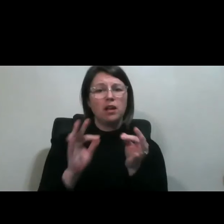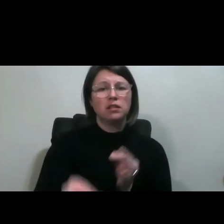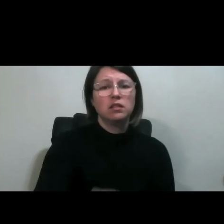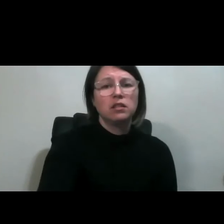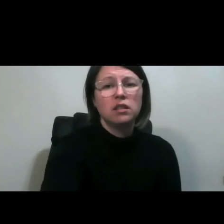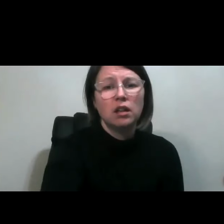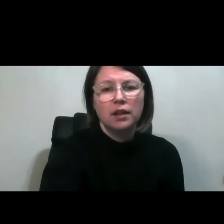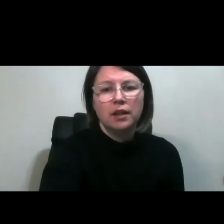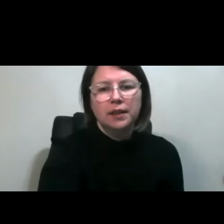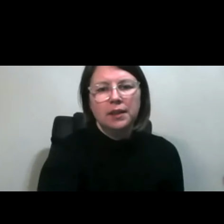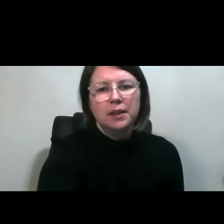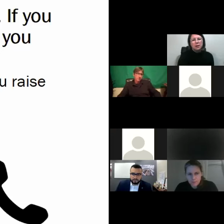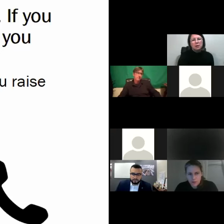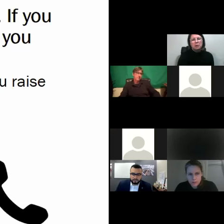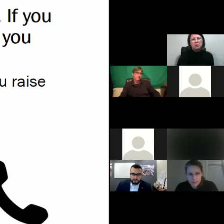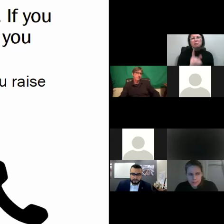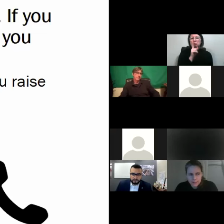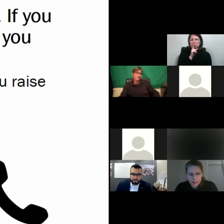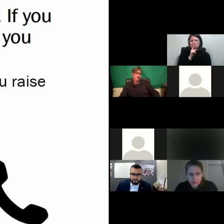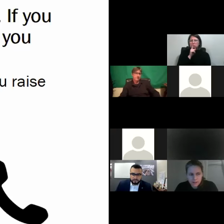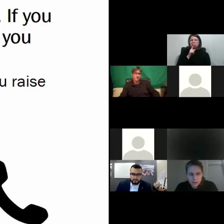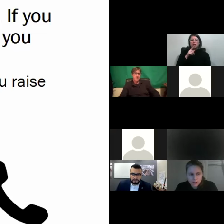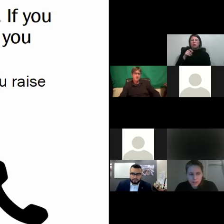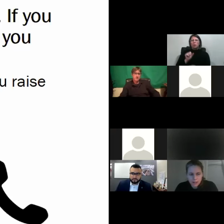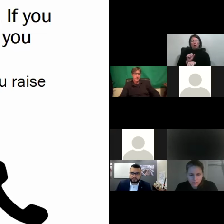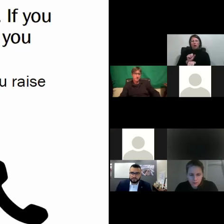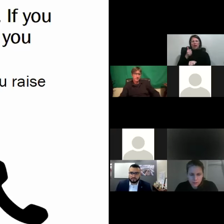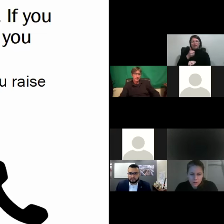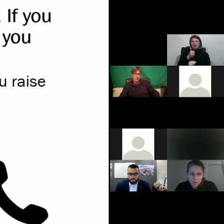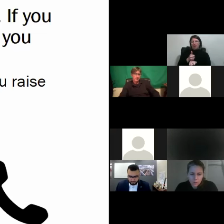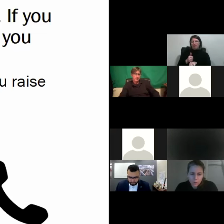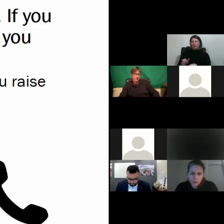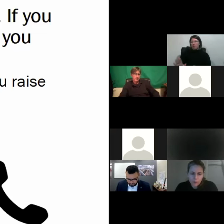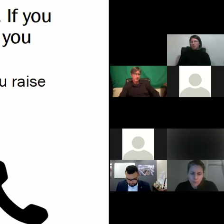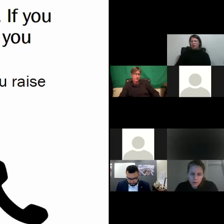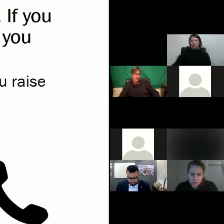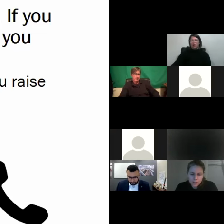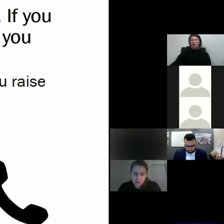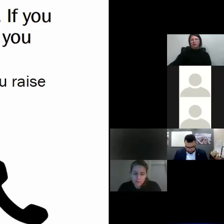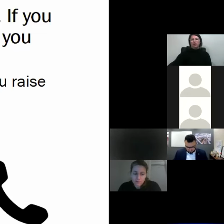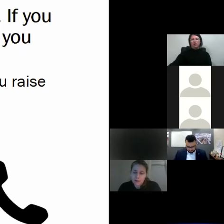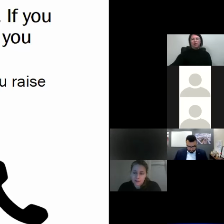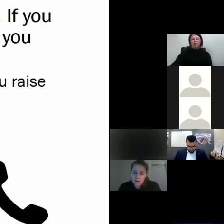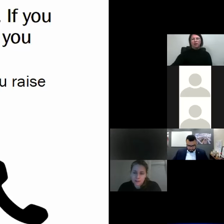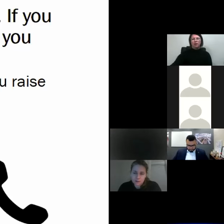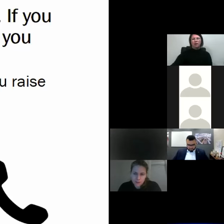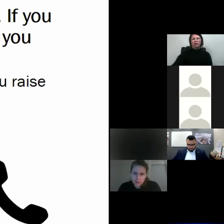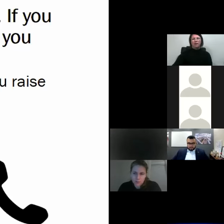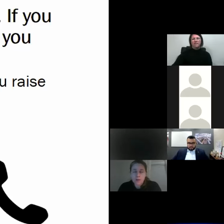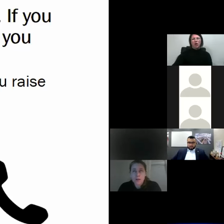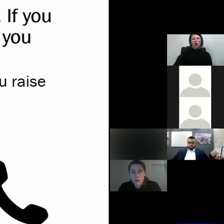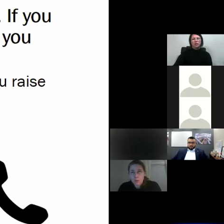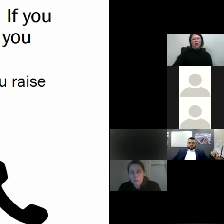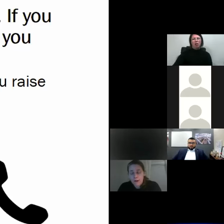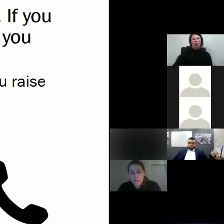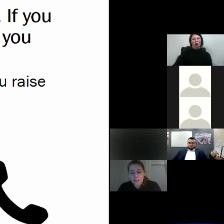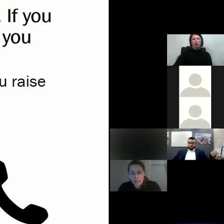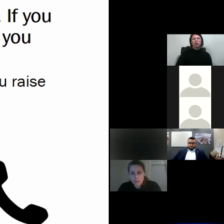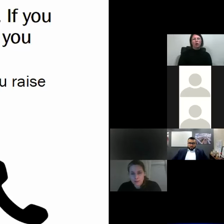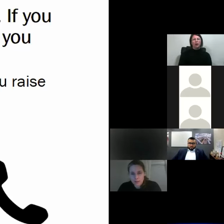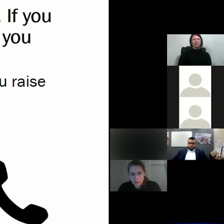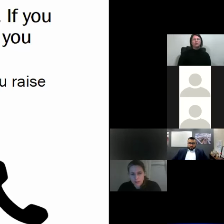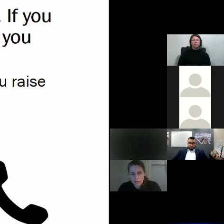I can't comment on the PTC work itself, but I will say the shuttle, we will be watching very, very close. So